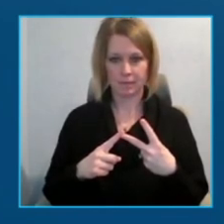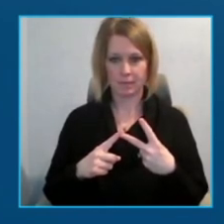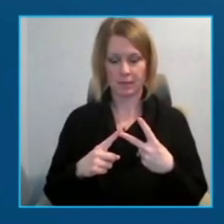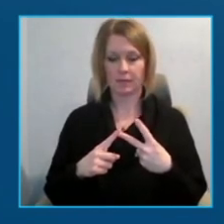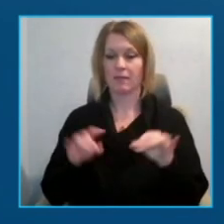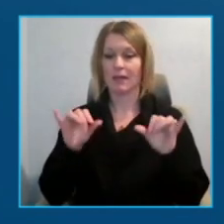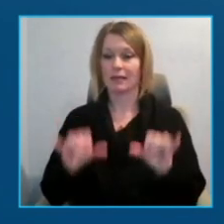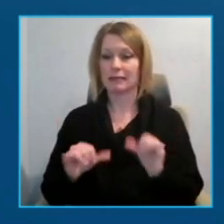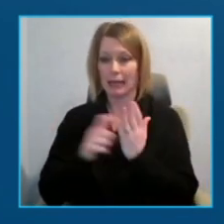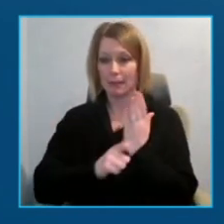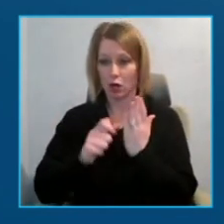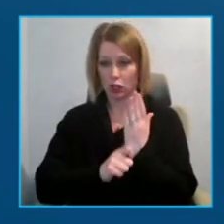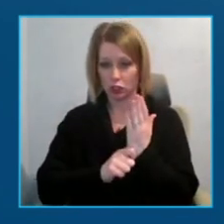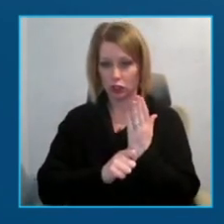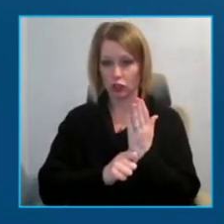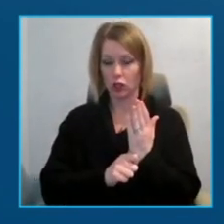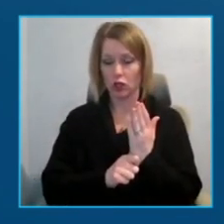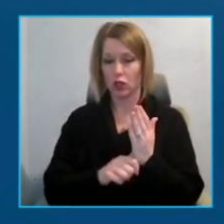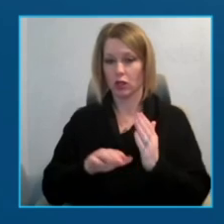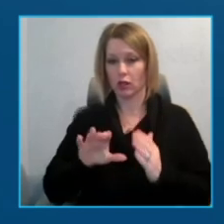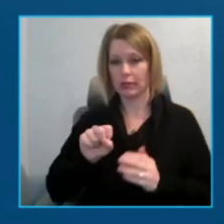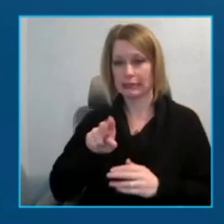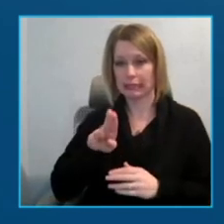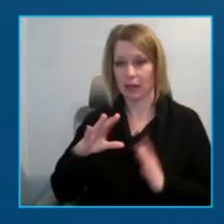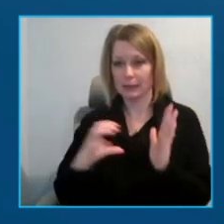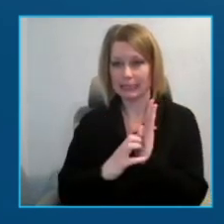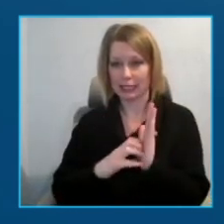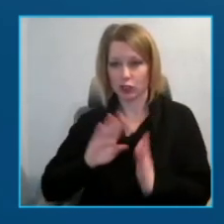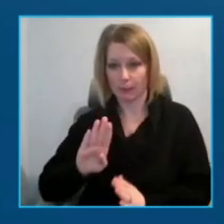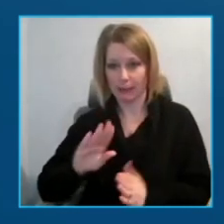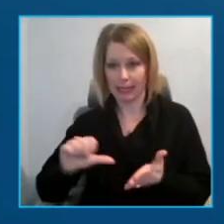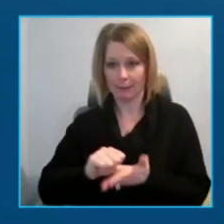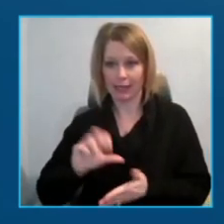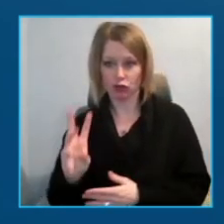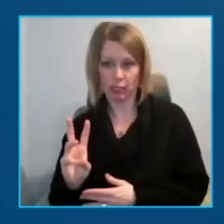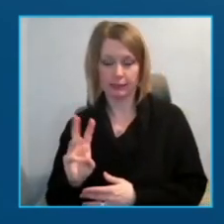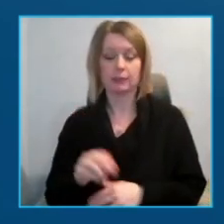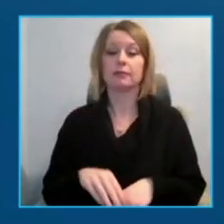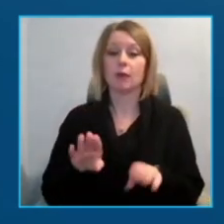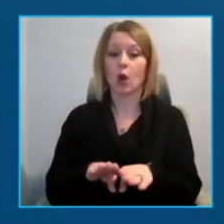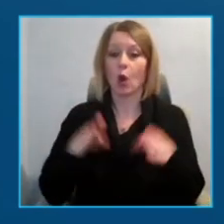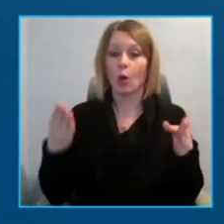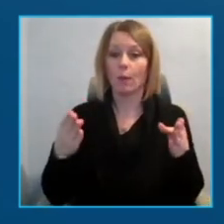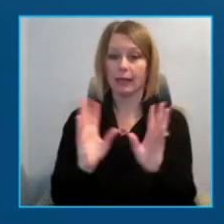subsection B on page 6, open meetings.